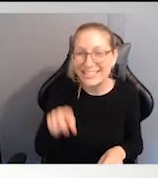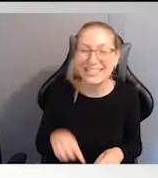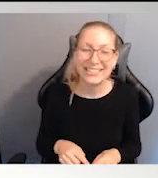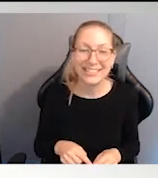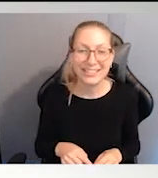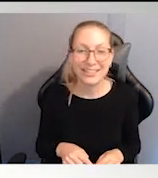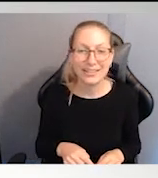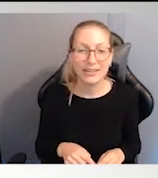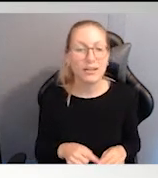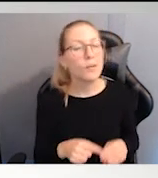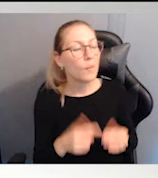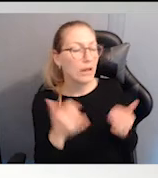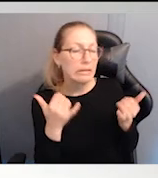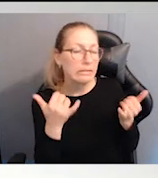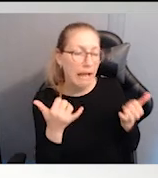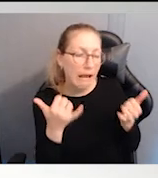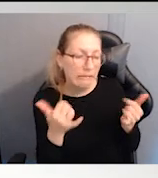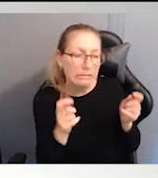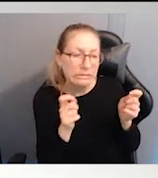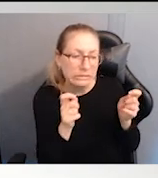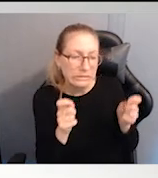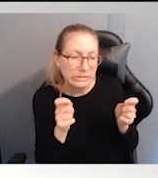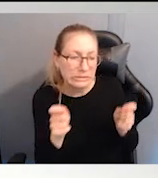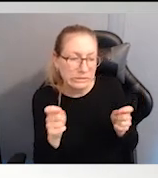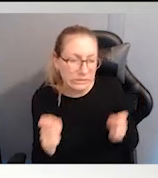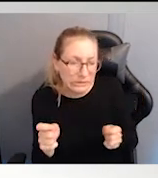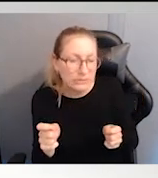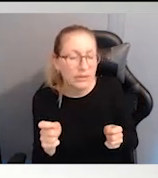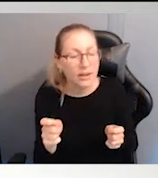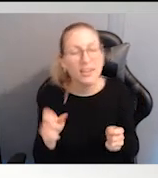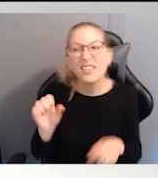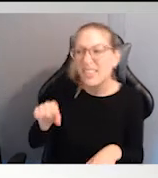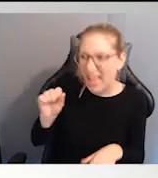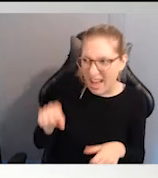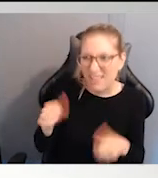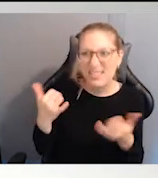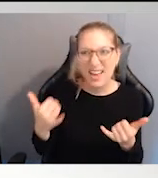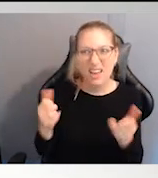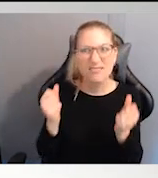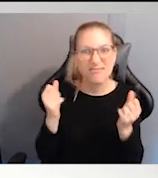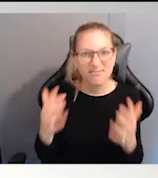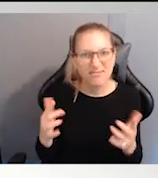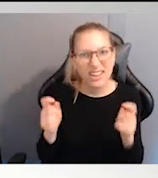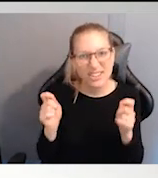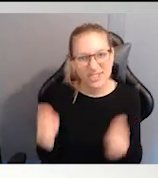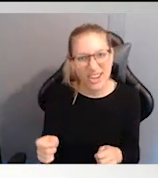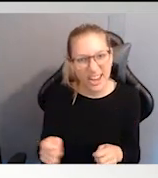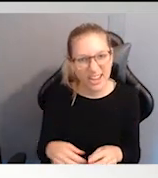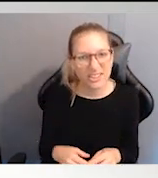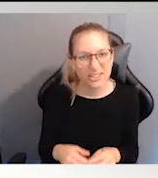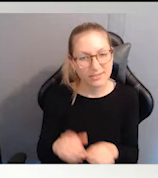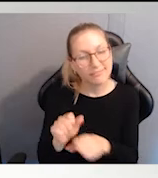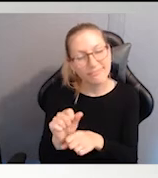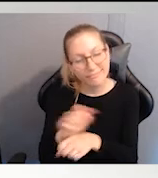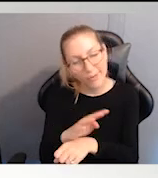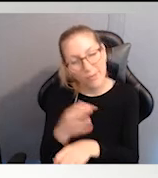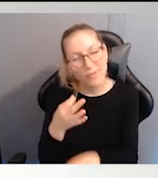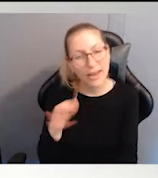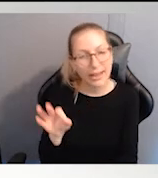Well, now some of that has changed. Yeah, now a lot of that has changed. Thanks to COVID-19.